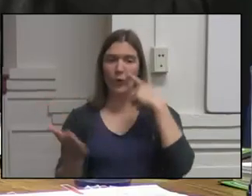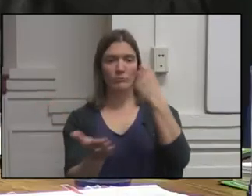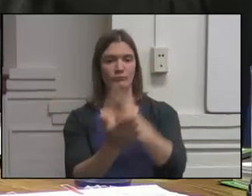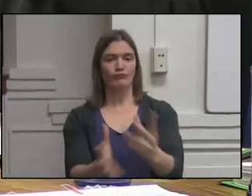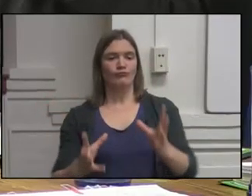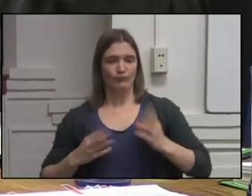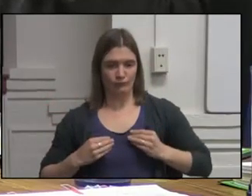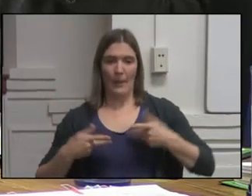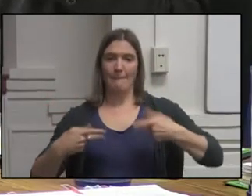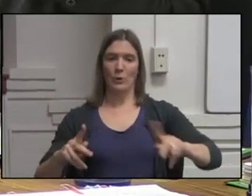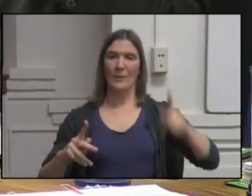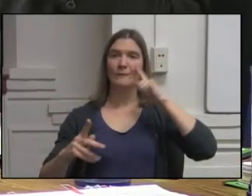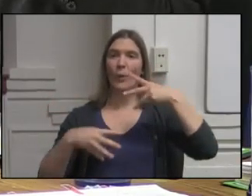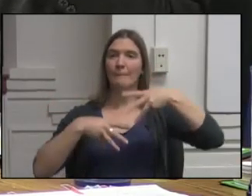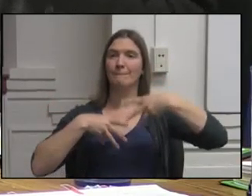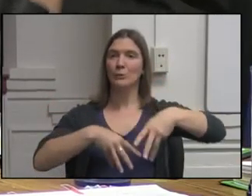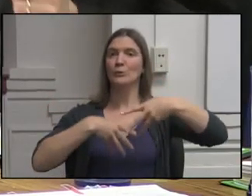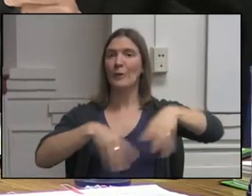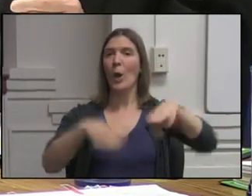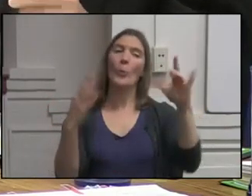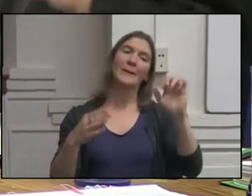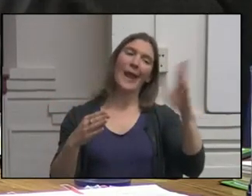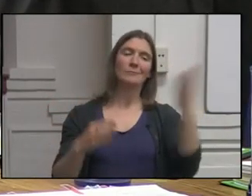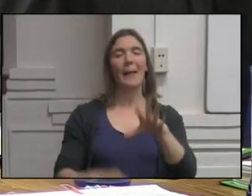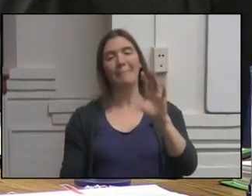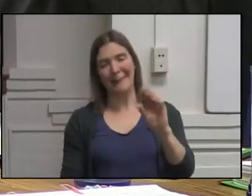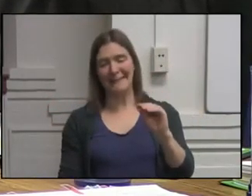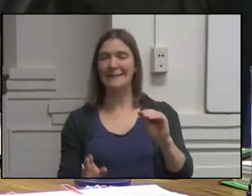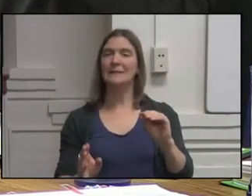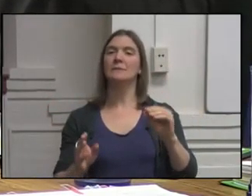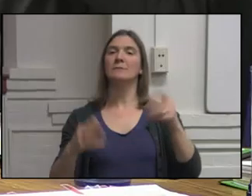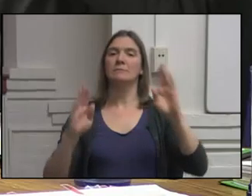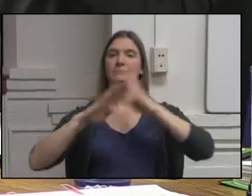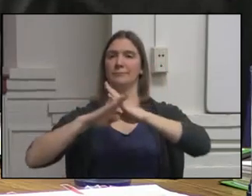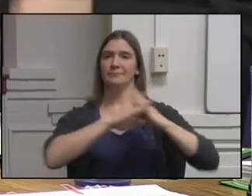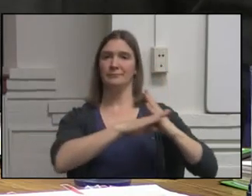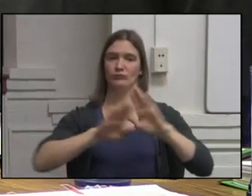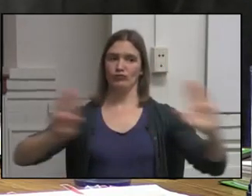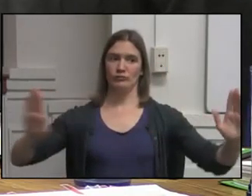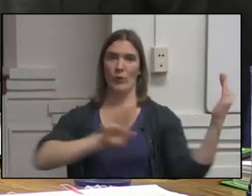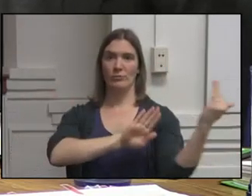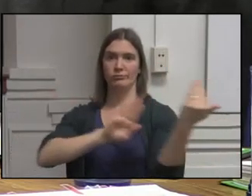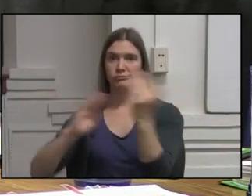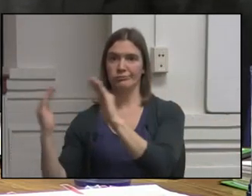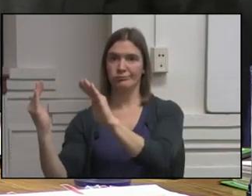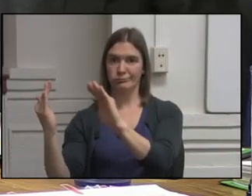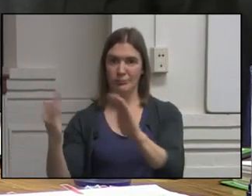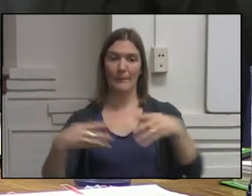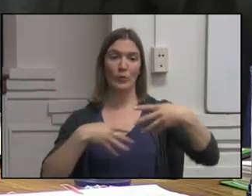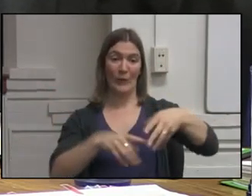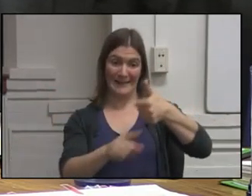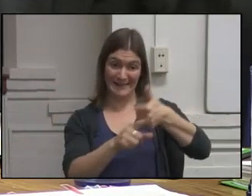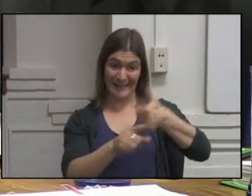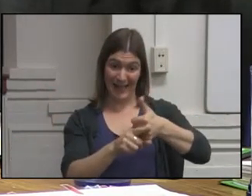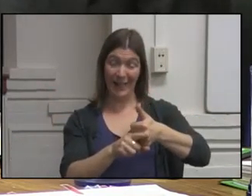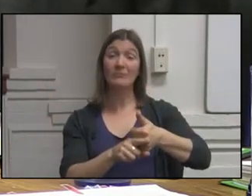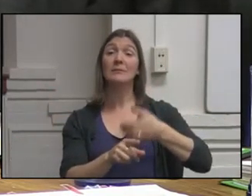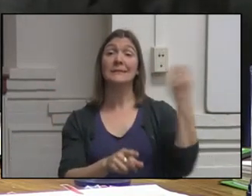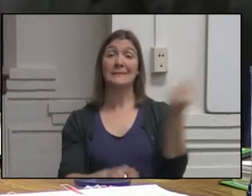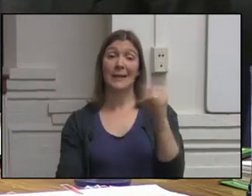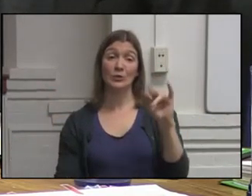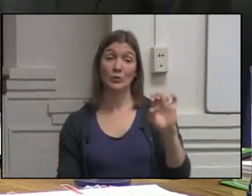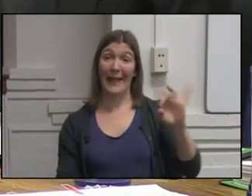approve a parade, open-air meeting, and street sidewalk blocking permit for Strolling of the Heifers for the parade on Main